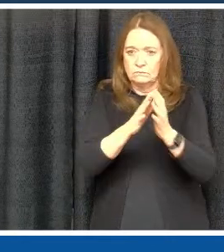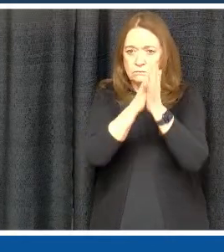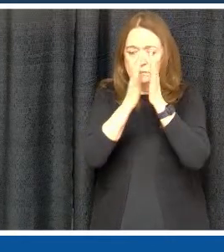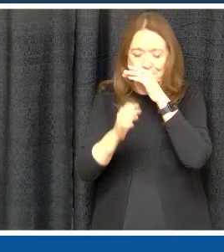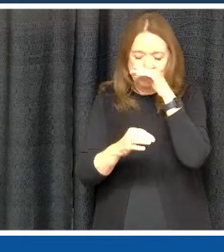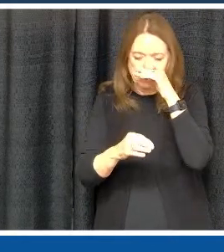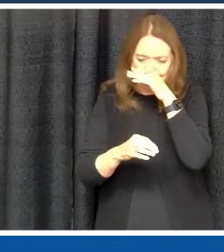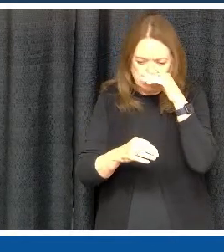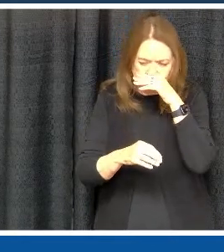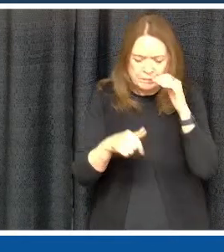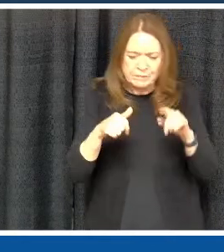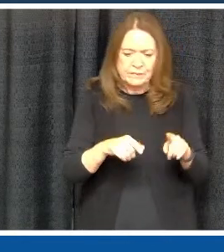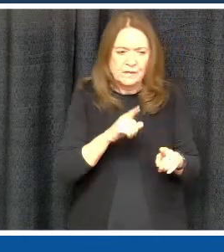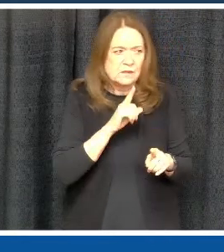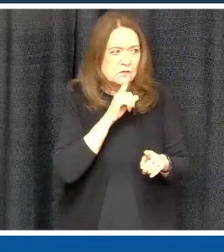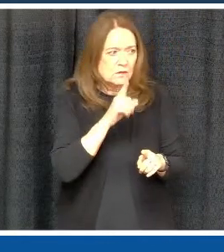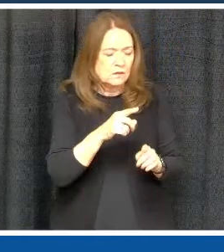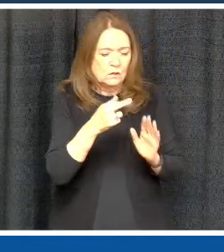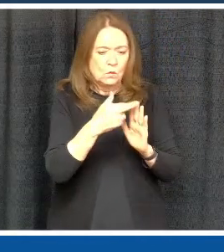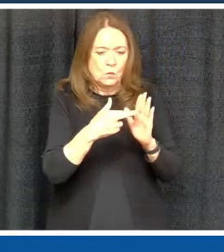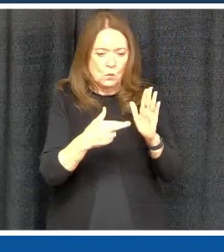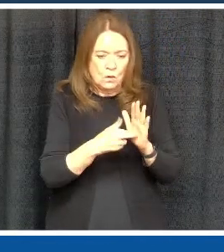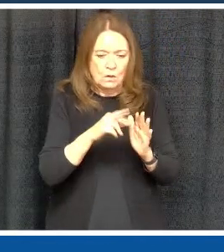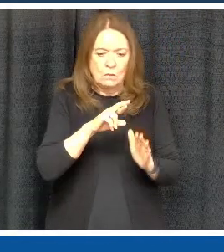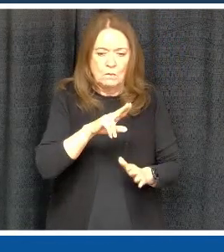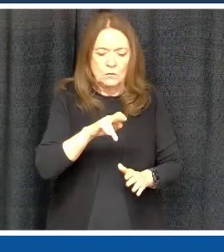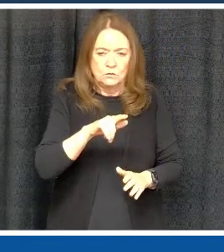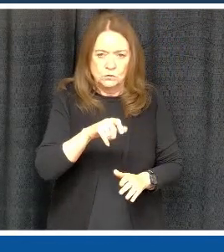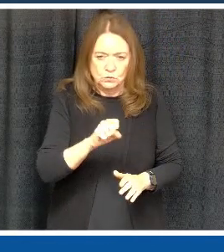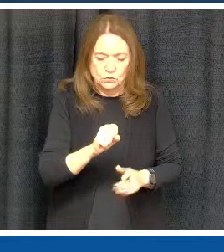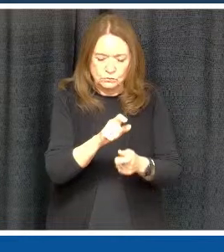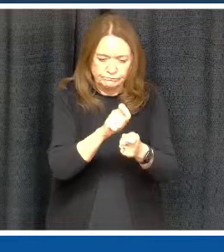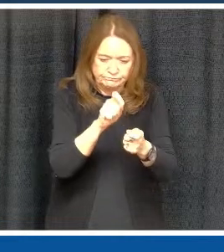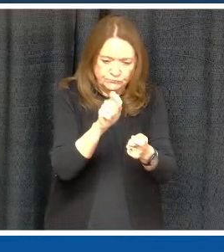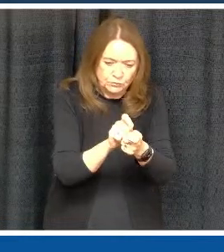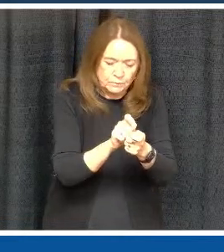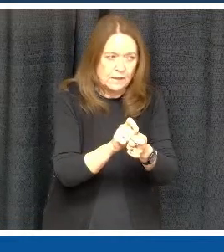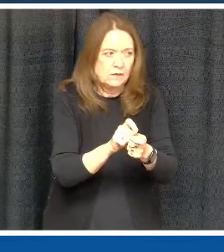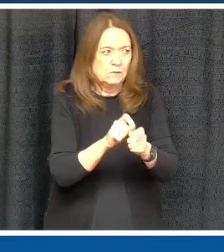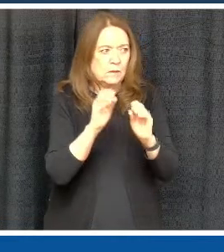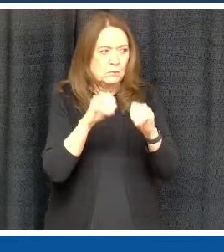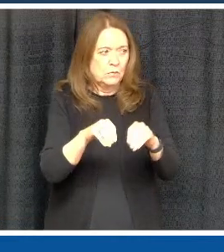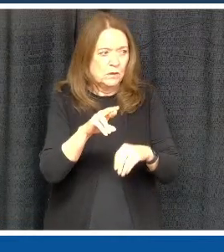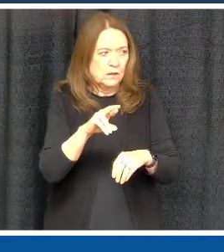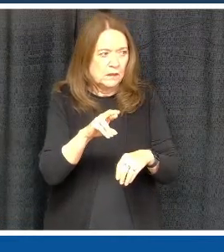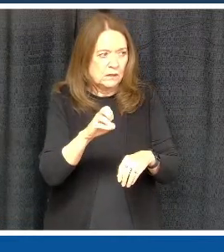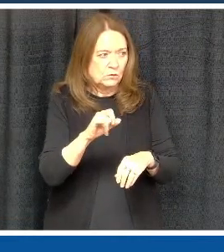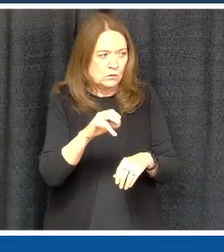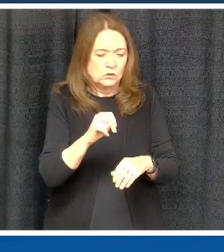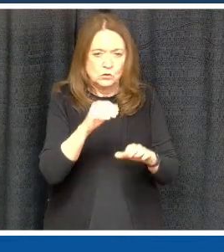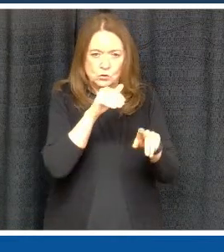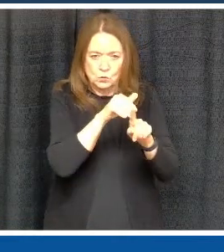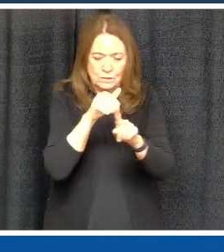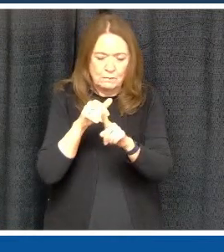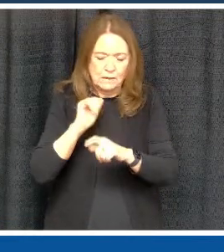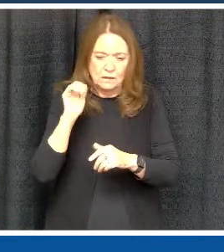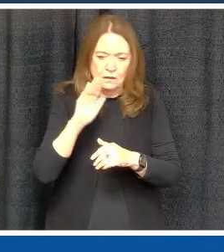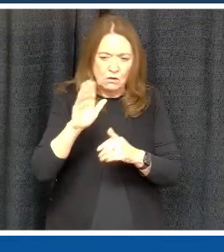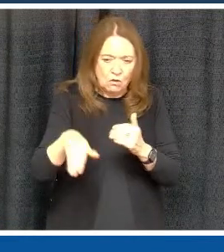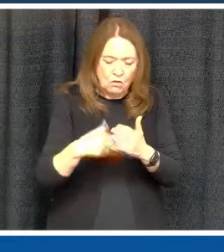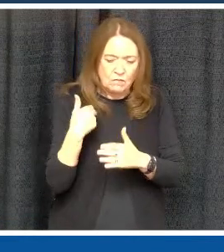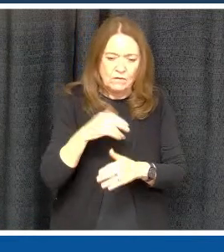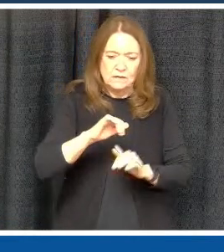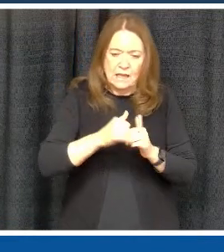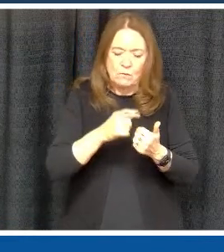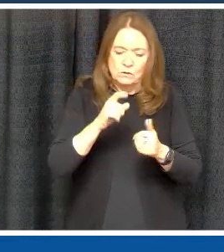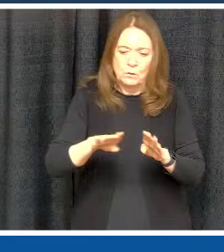is literally just Robert's rules verbatim, putting it into a resolution, just reminding all of us how we are supposed